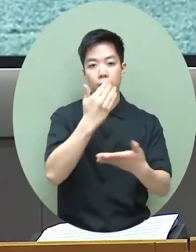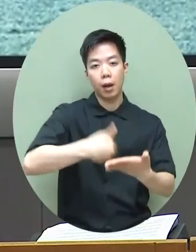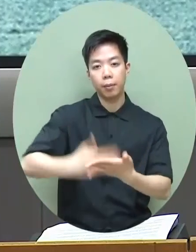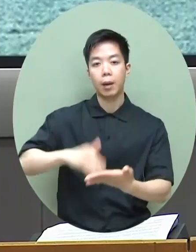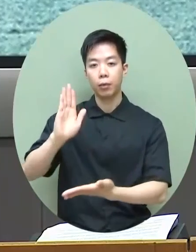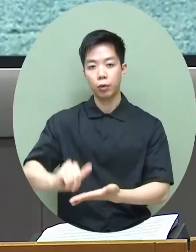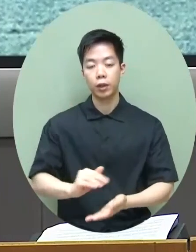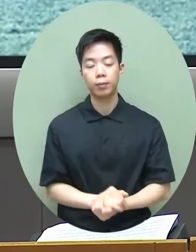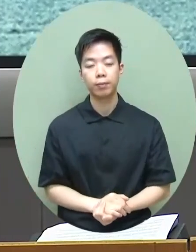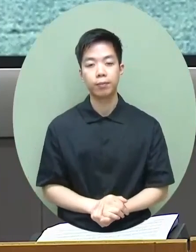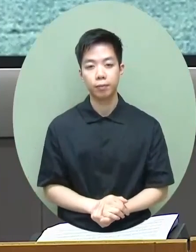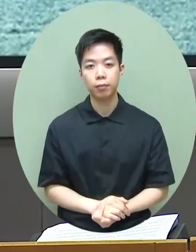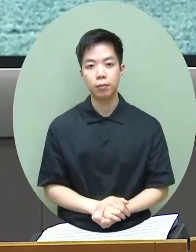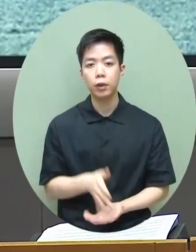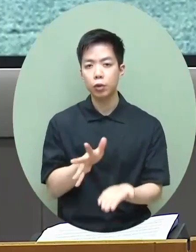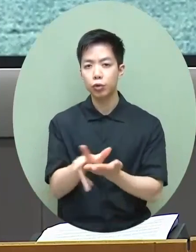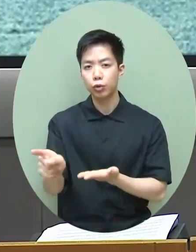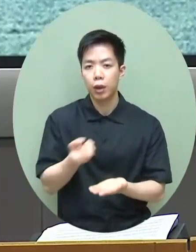be complications or severe